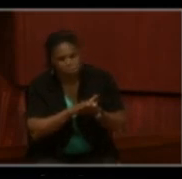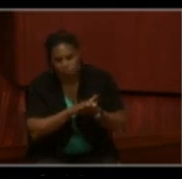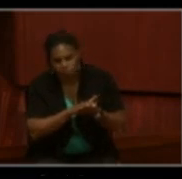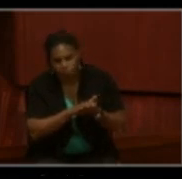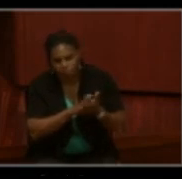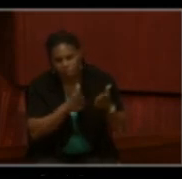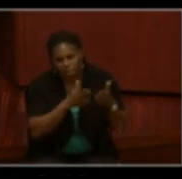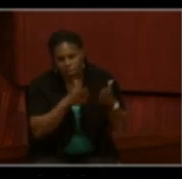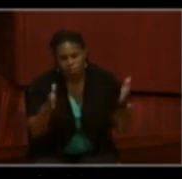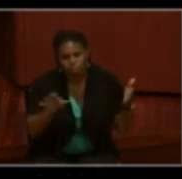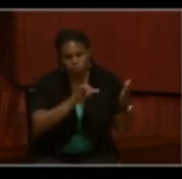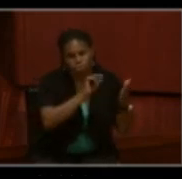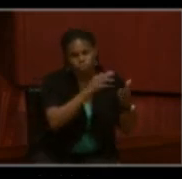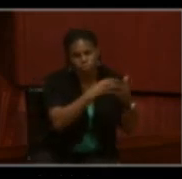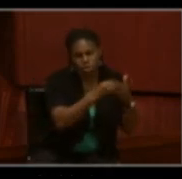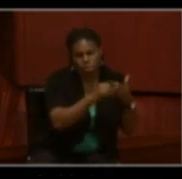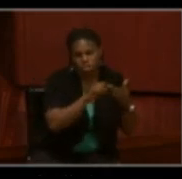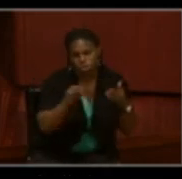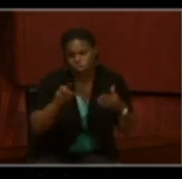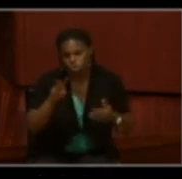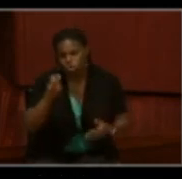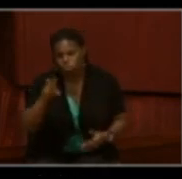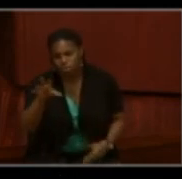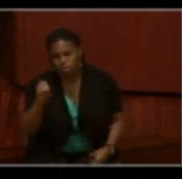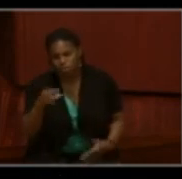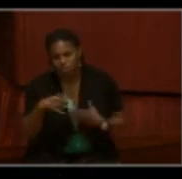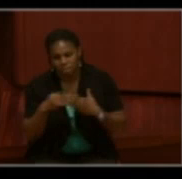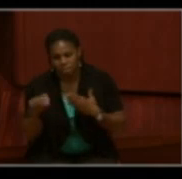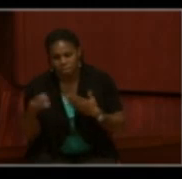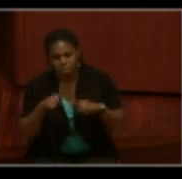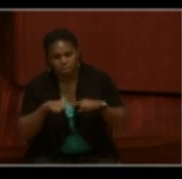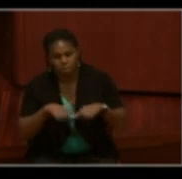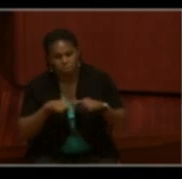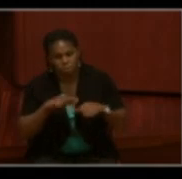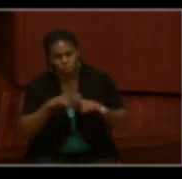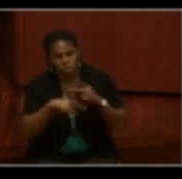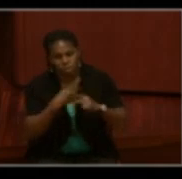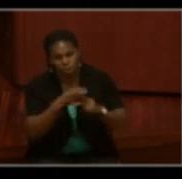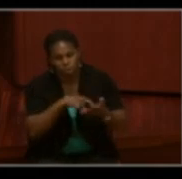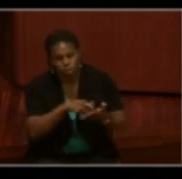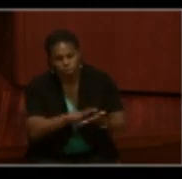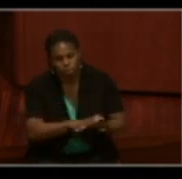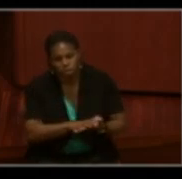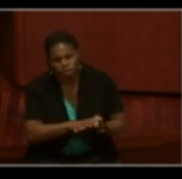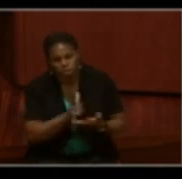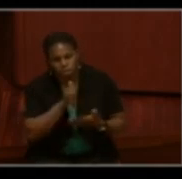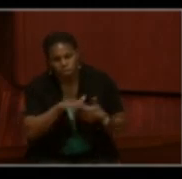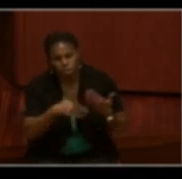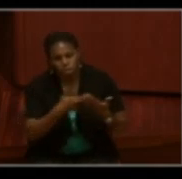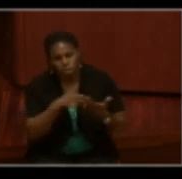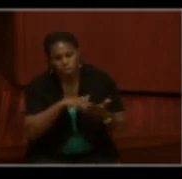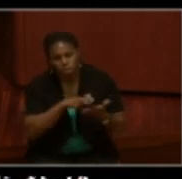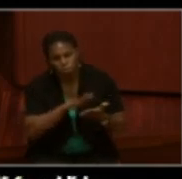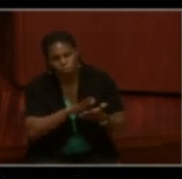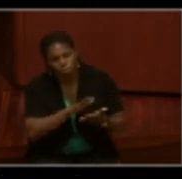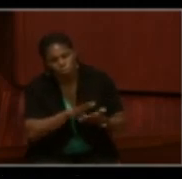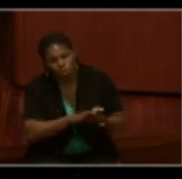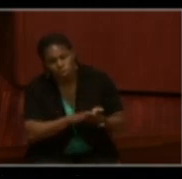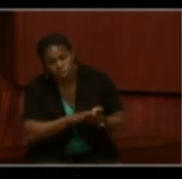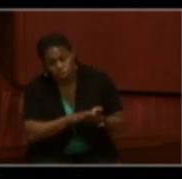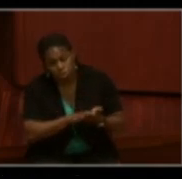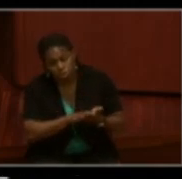range from $20 to $250, depending on the size of the record. Not every record is available in digital